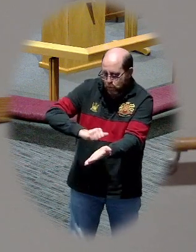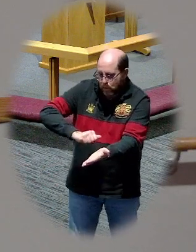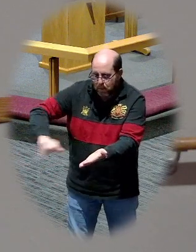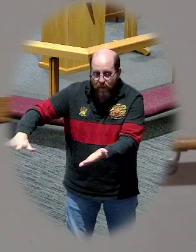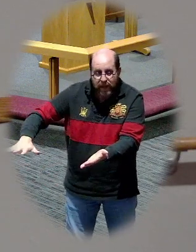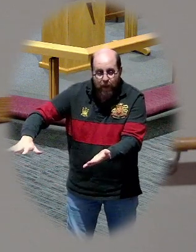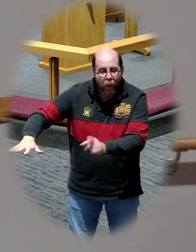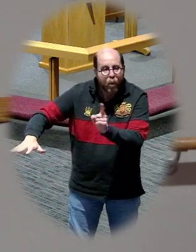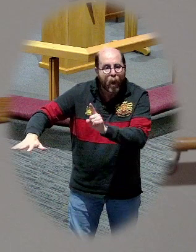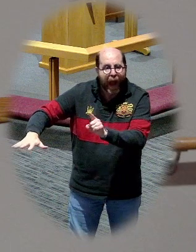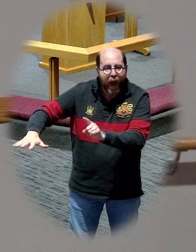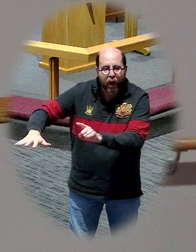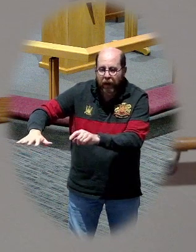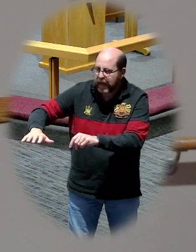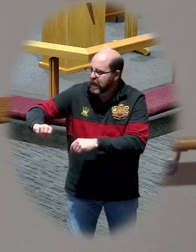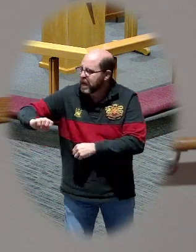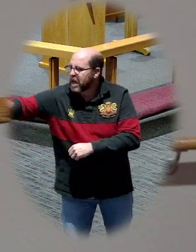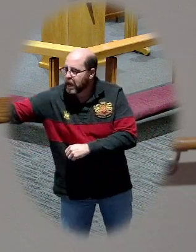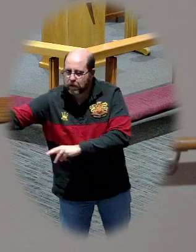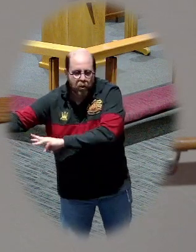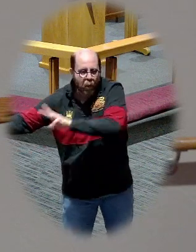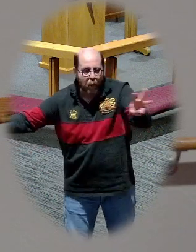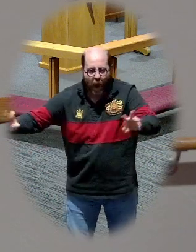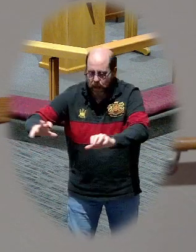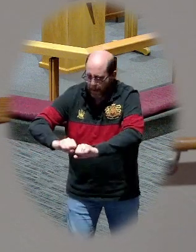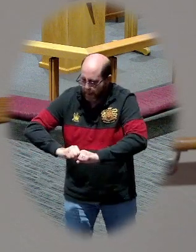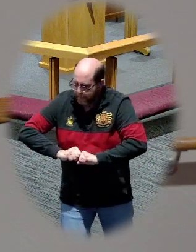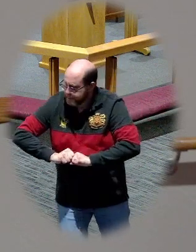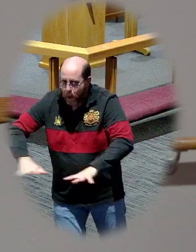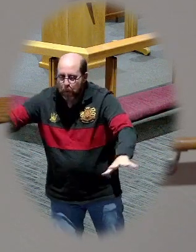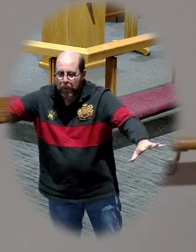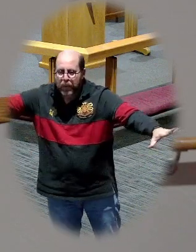as the east is removed from the west.